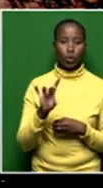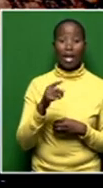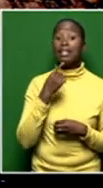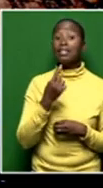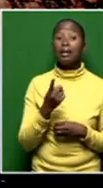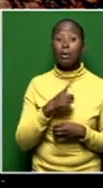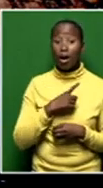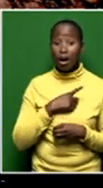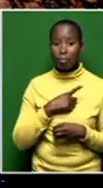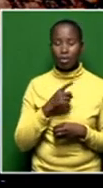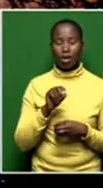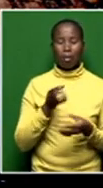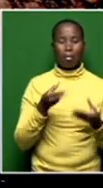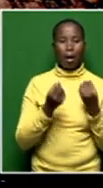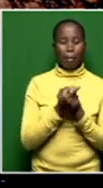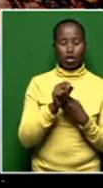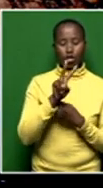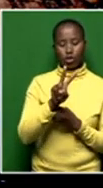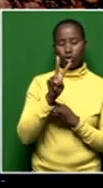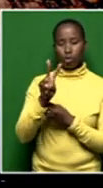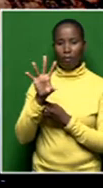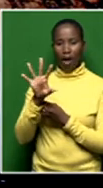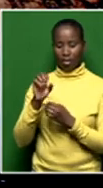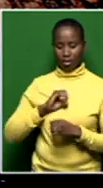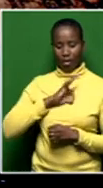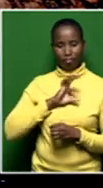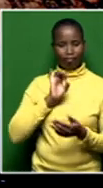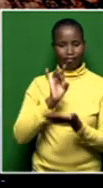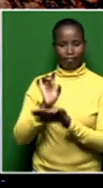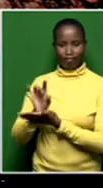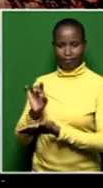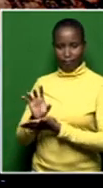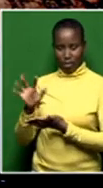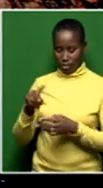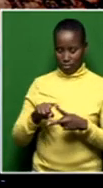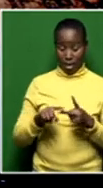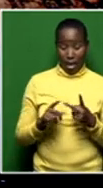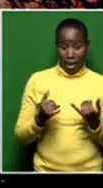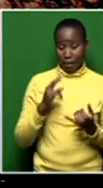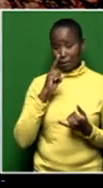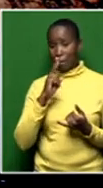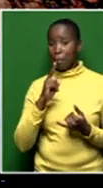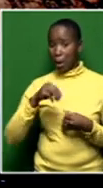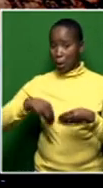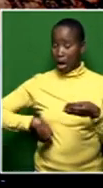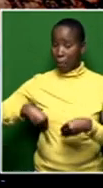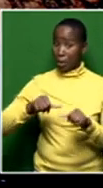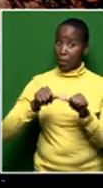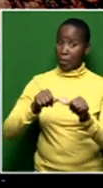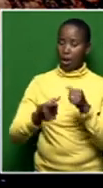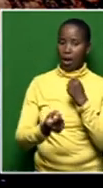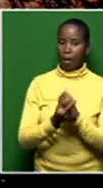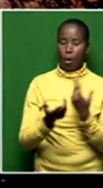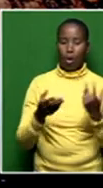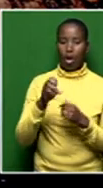looming dismissals of 225 workers and the continuation of corruption and mismanagement at SAA, among